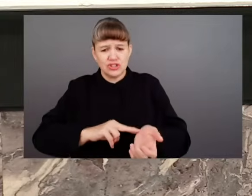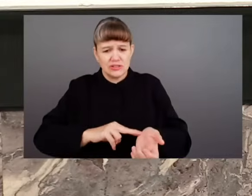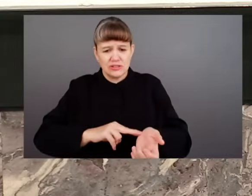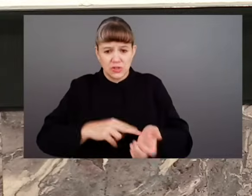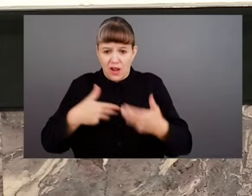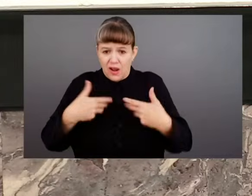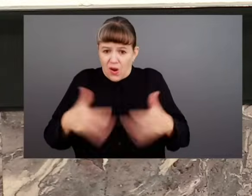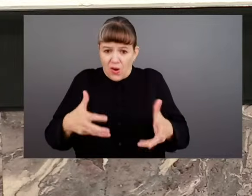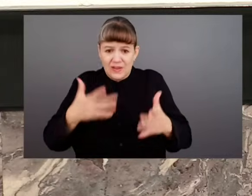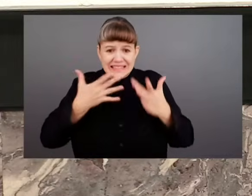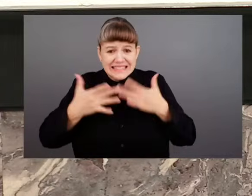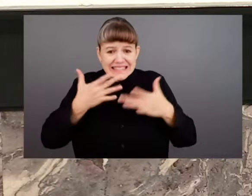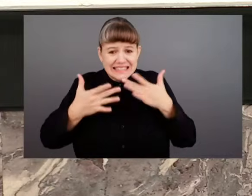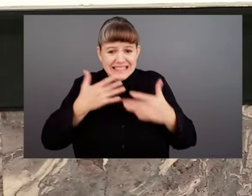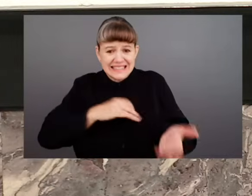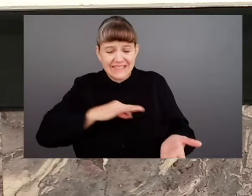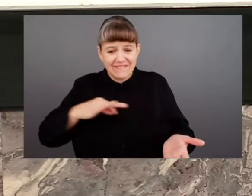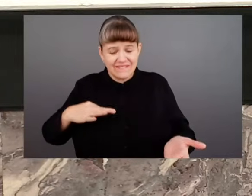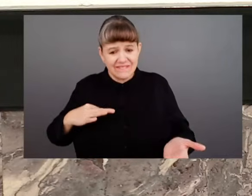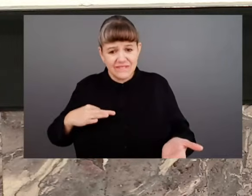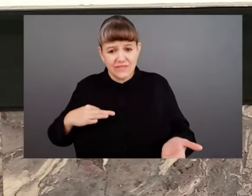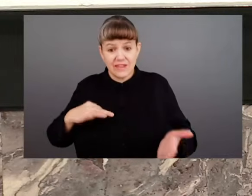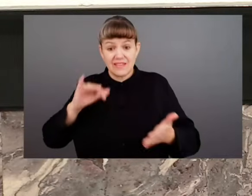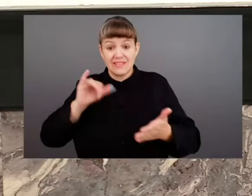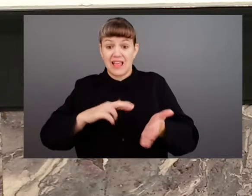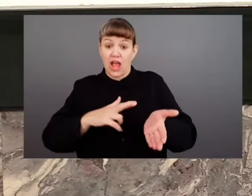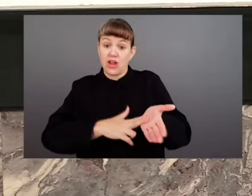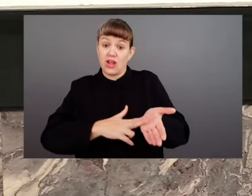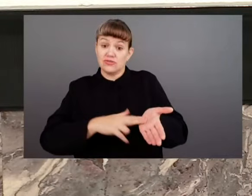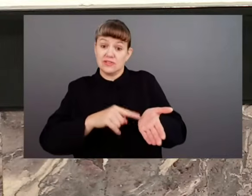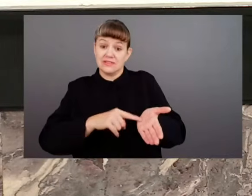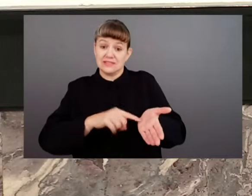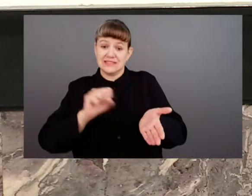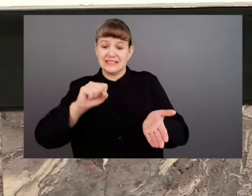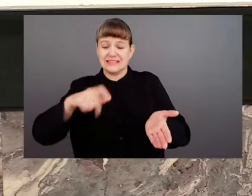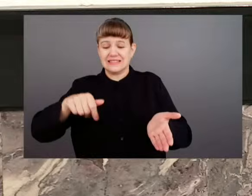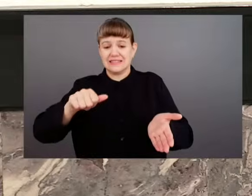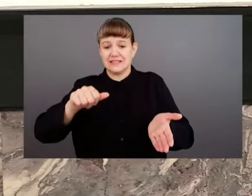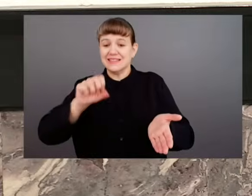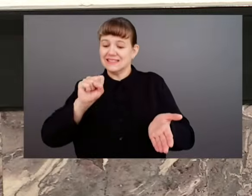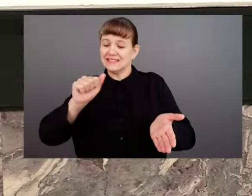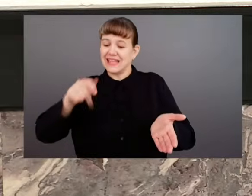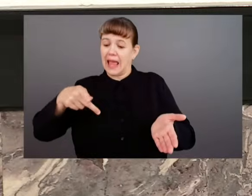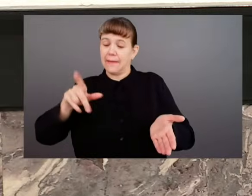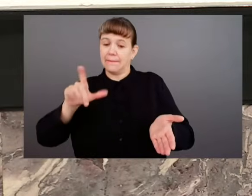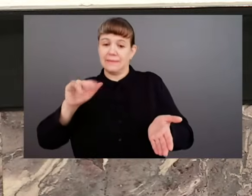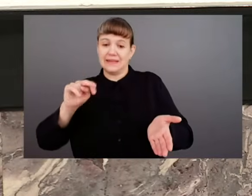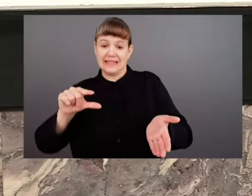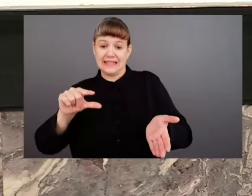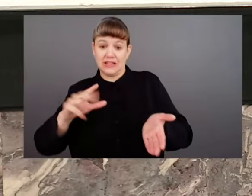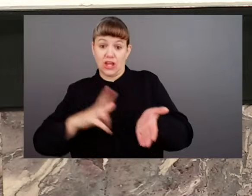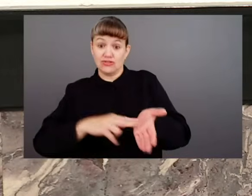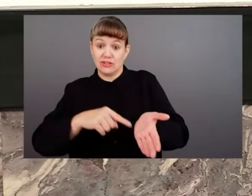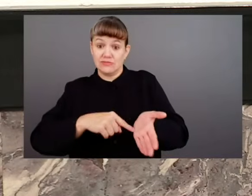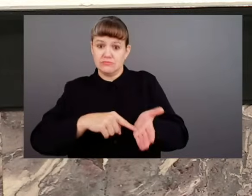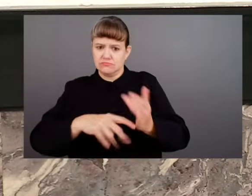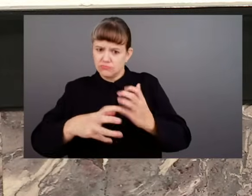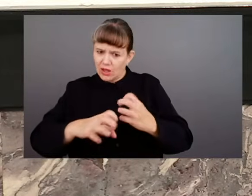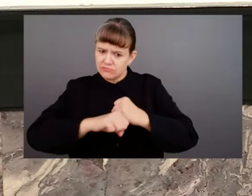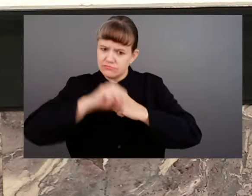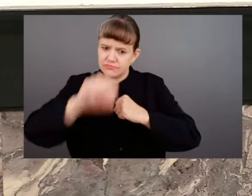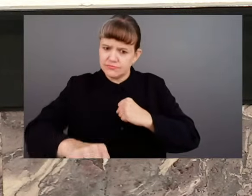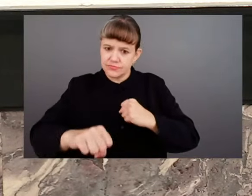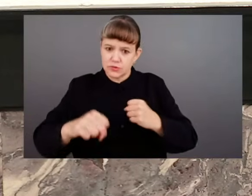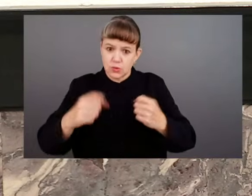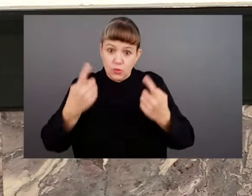to be renewed because it works for our community. My question for the minister is, will she renew this contract